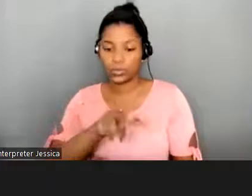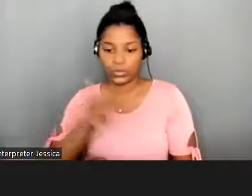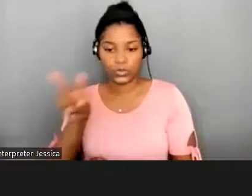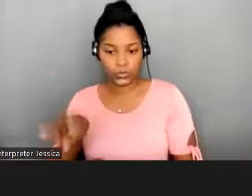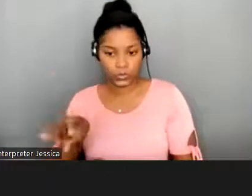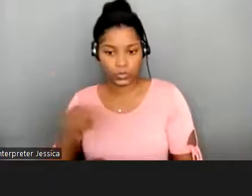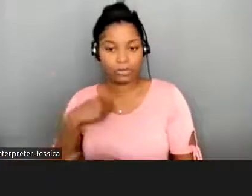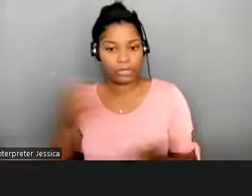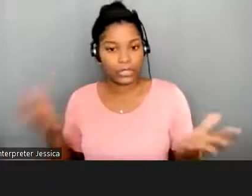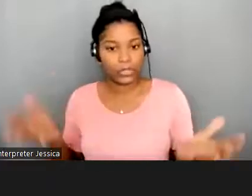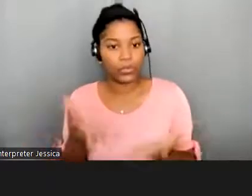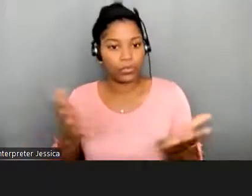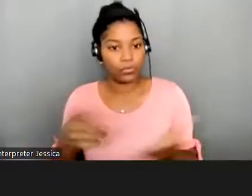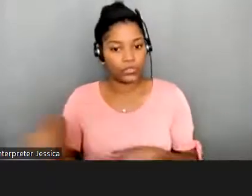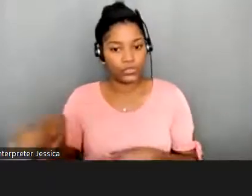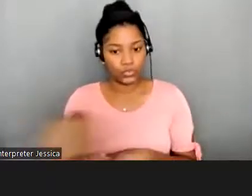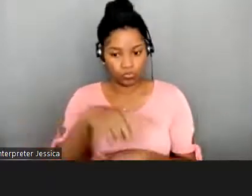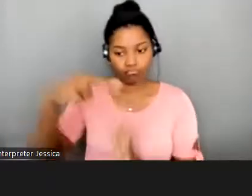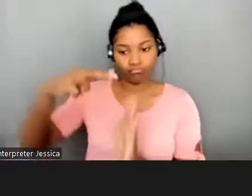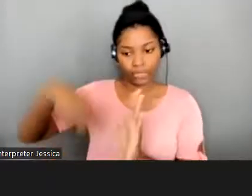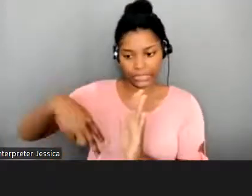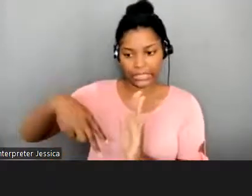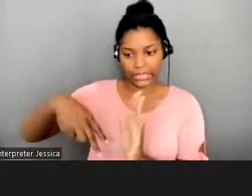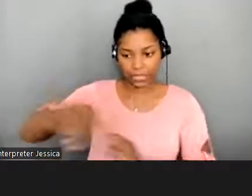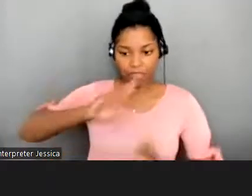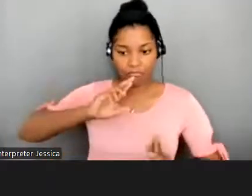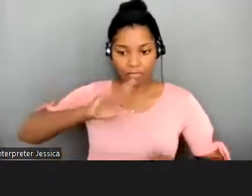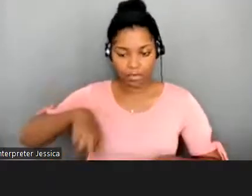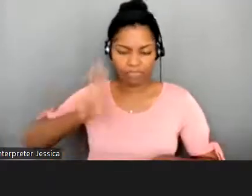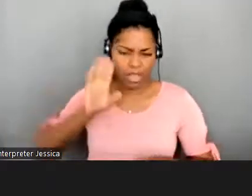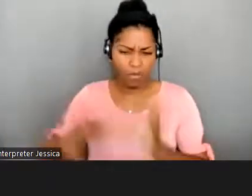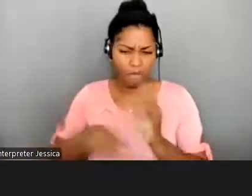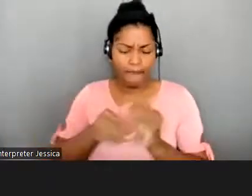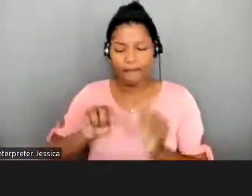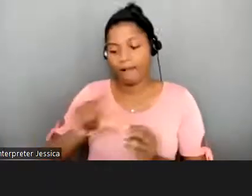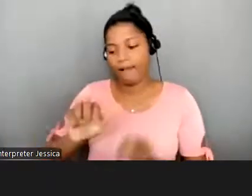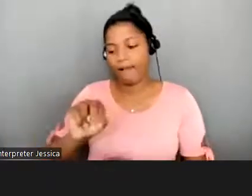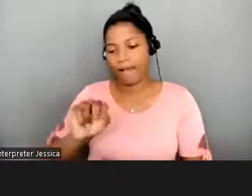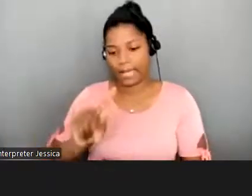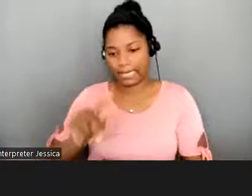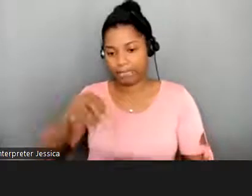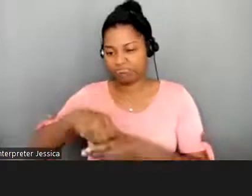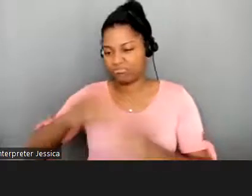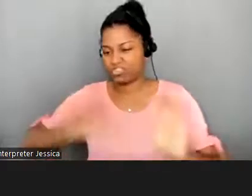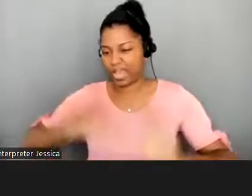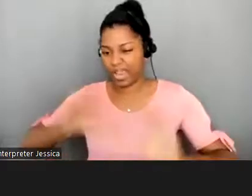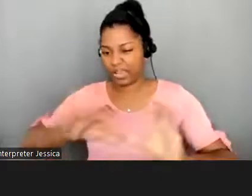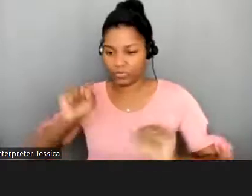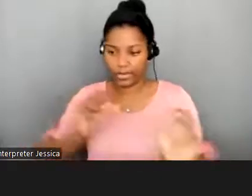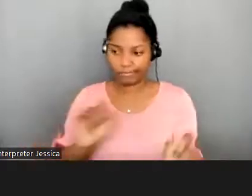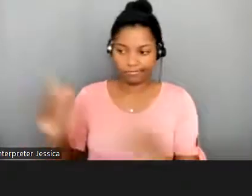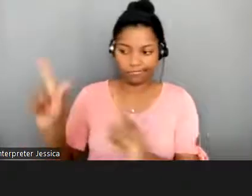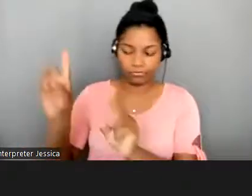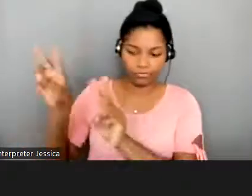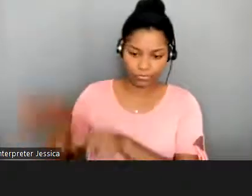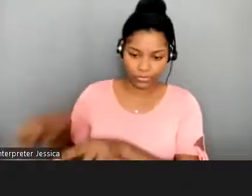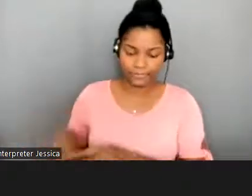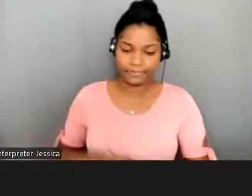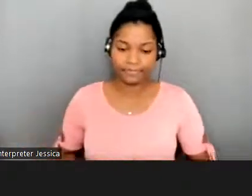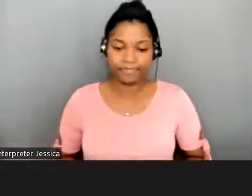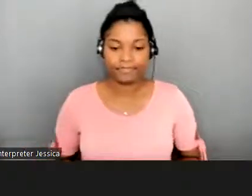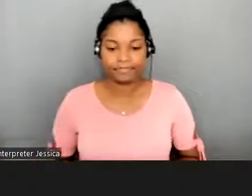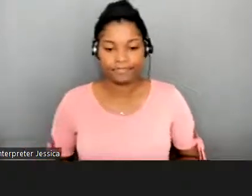the report, and we'll put a link in the chat. We have a solid foundation to build out our collective efforts at increasing social